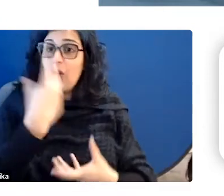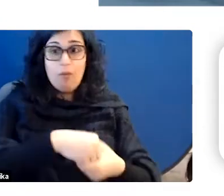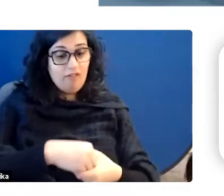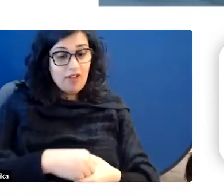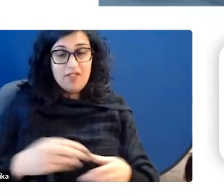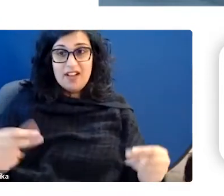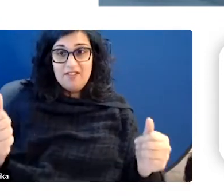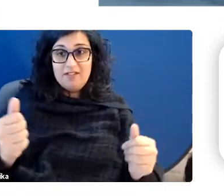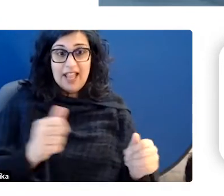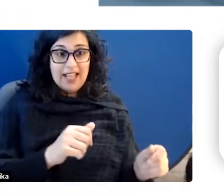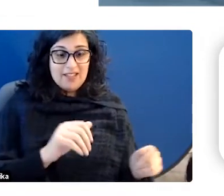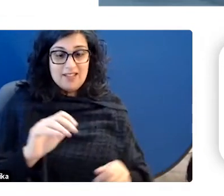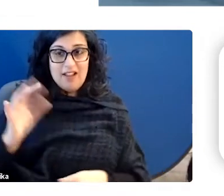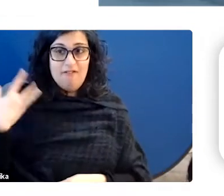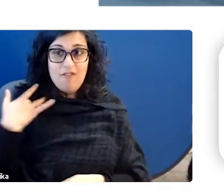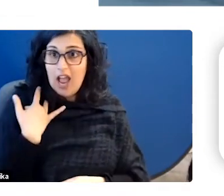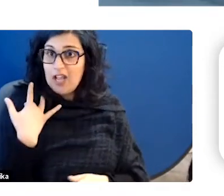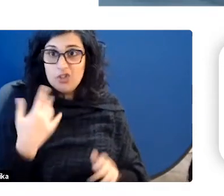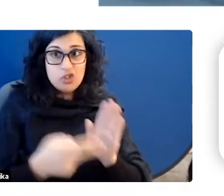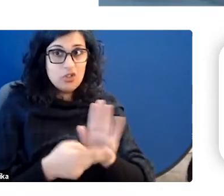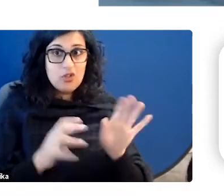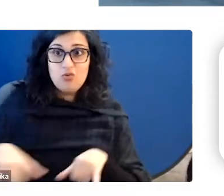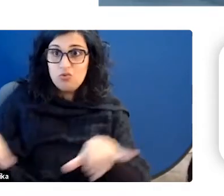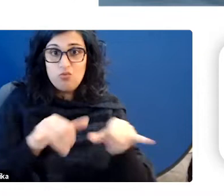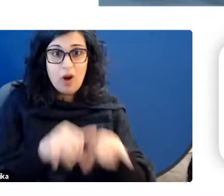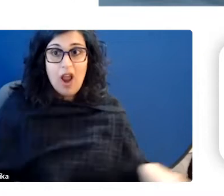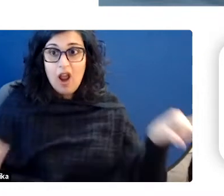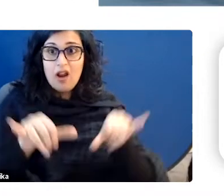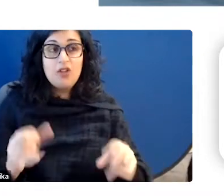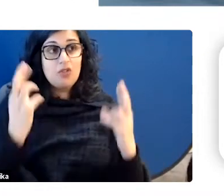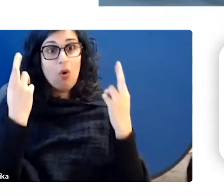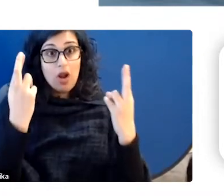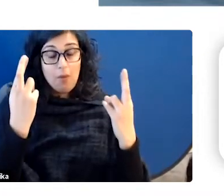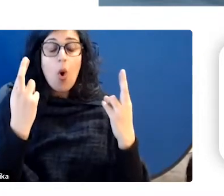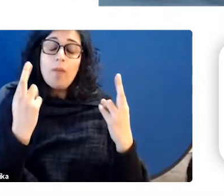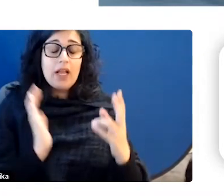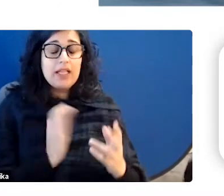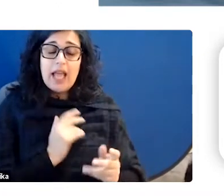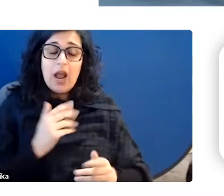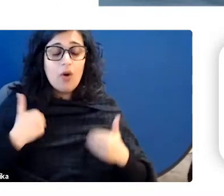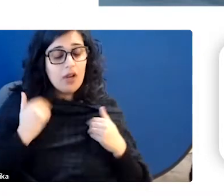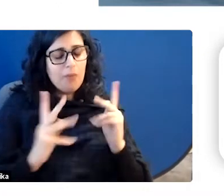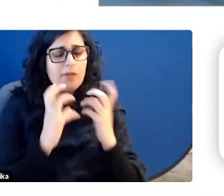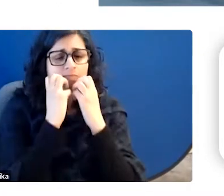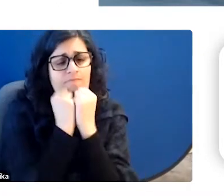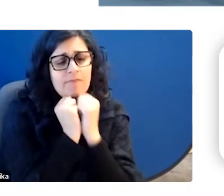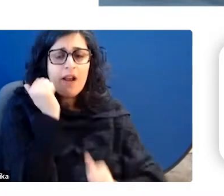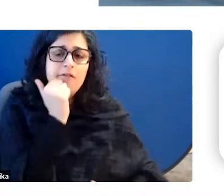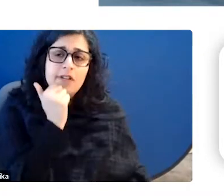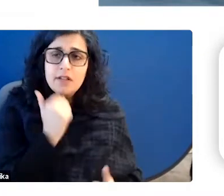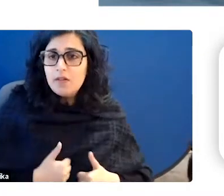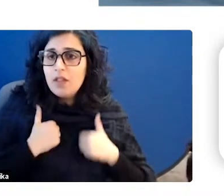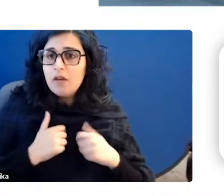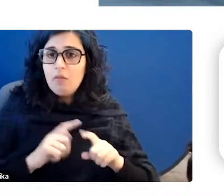on a large scale. And my hope for the future is that our young people embrace it more into their everyday lives, but